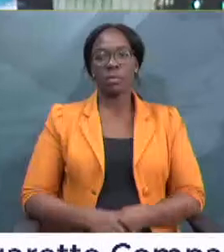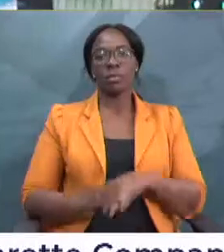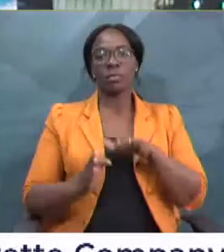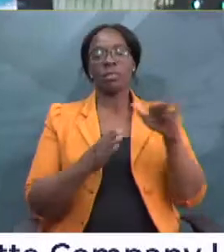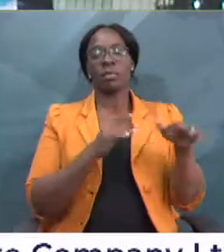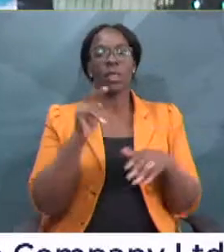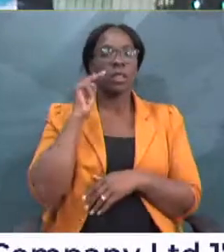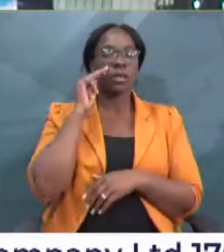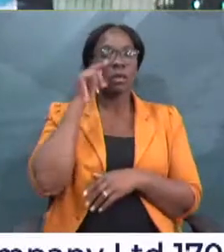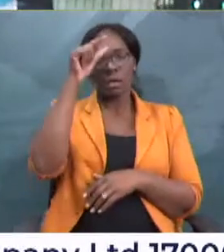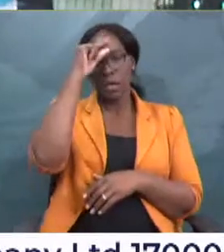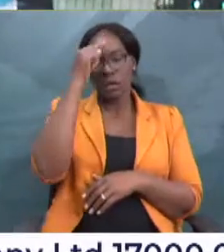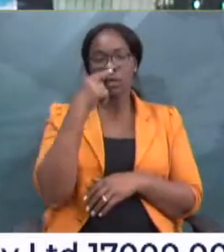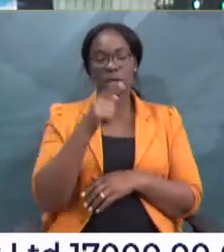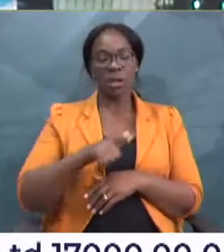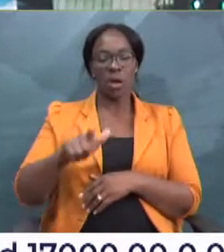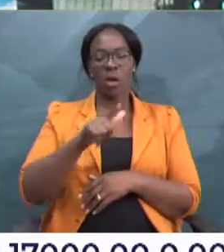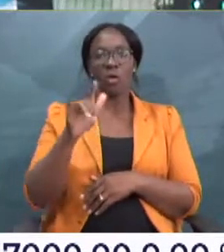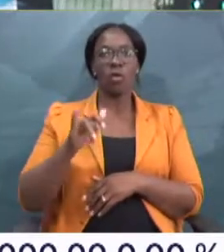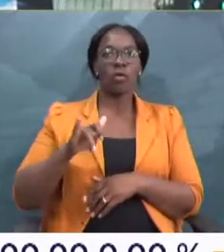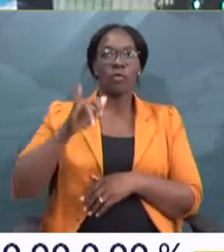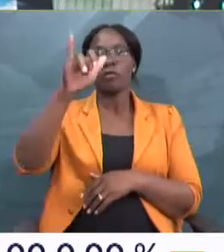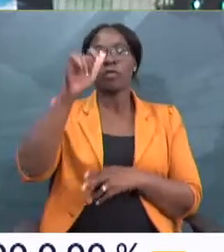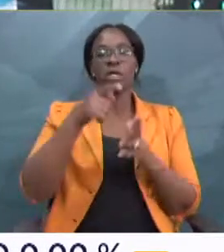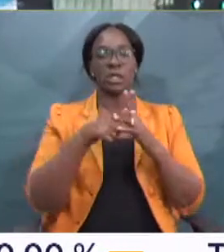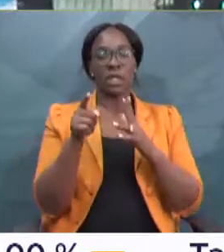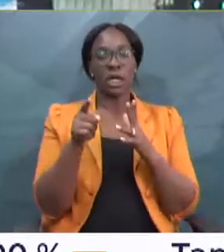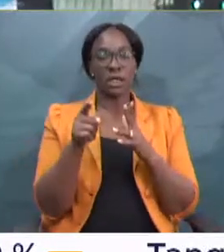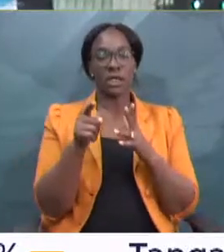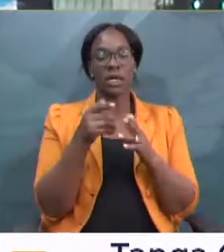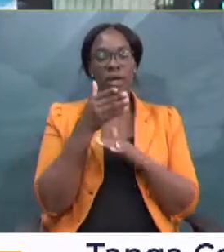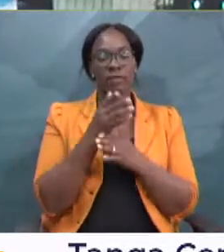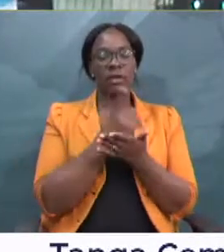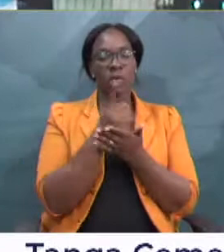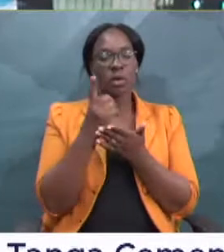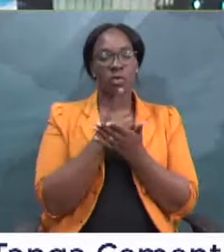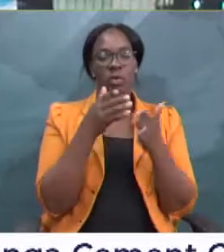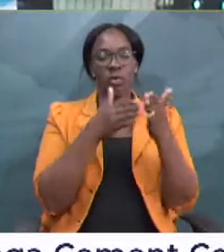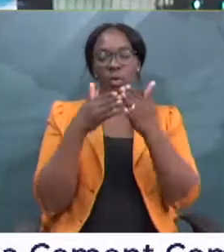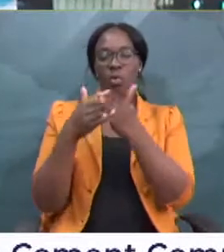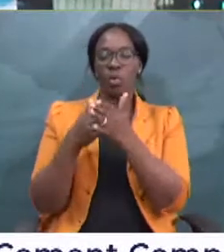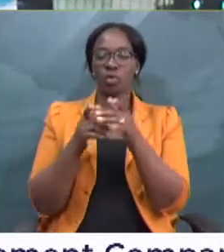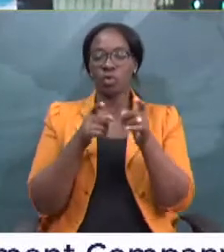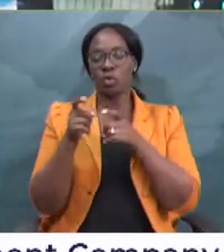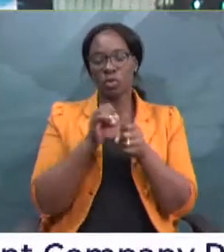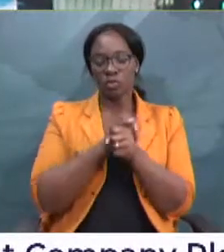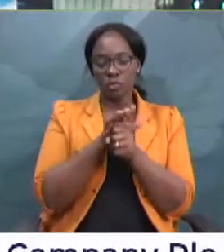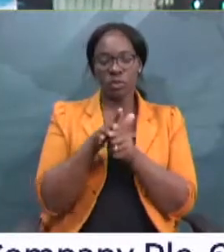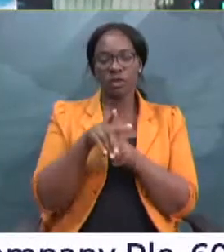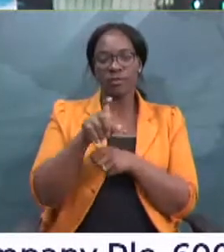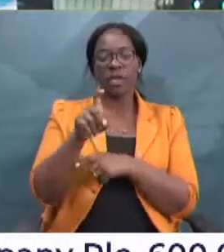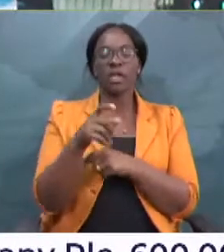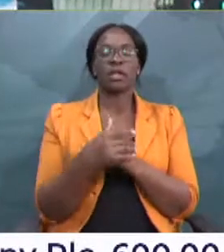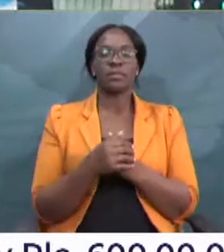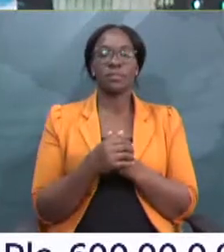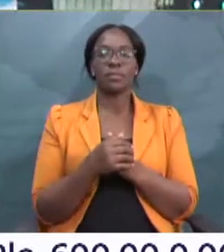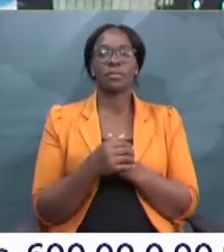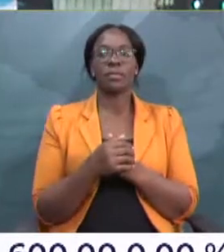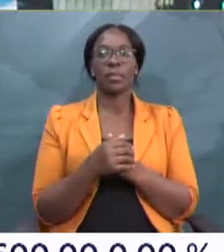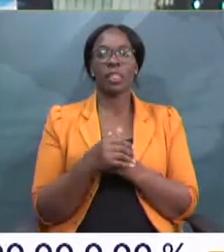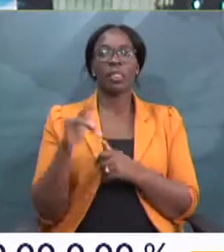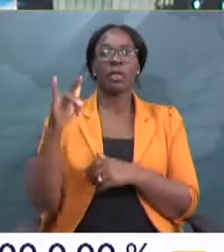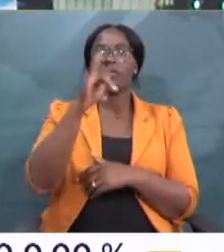The Nigerian government says the domestic flights that will soon resume after weeks of restriction to cut the COVID-19 pandemic.